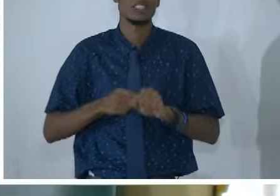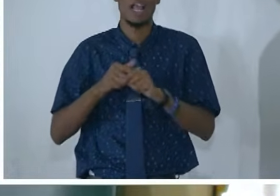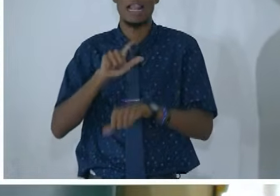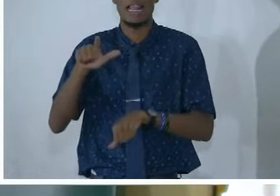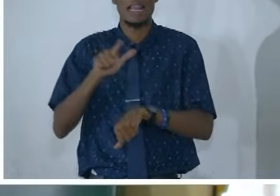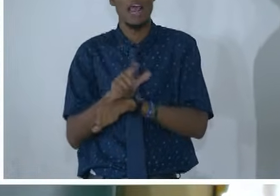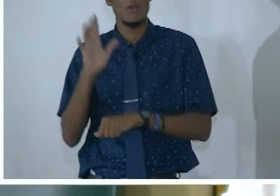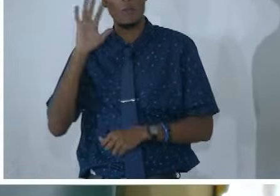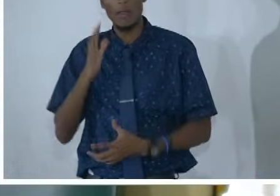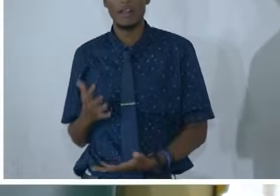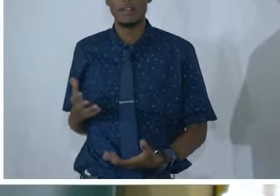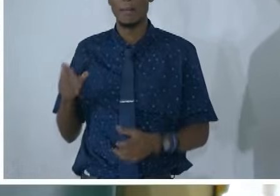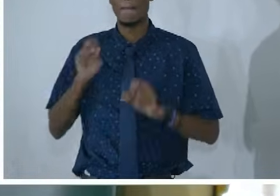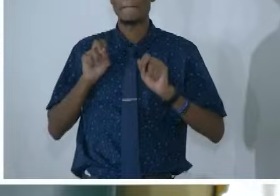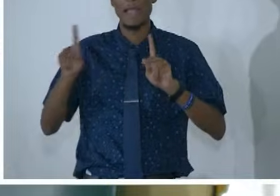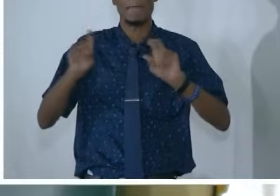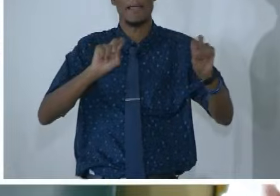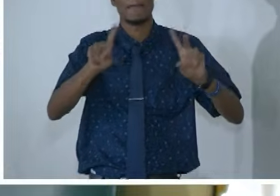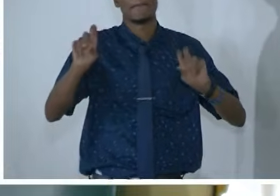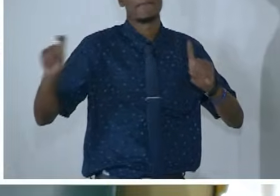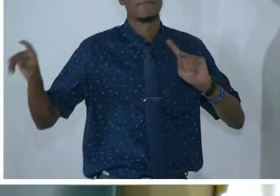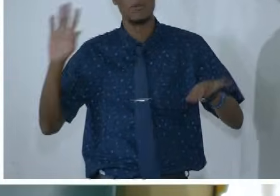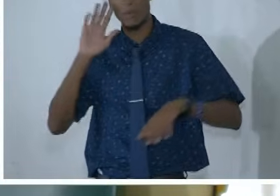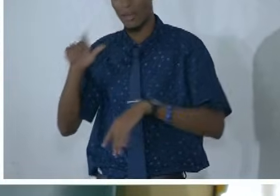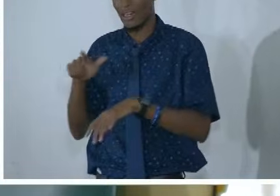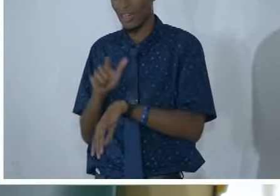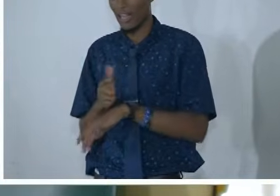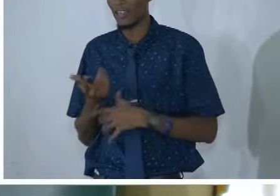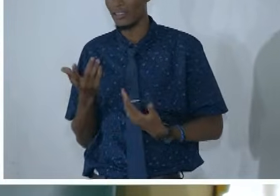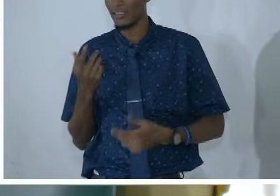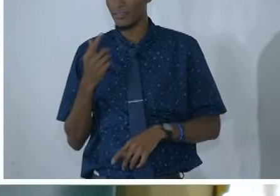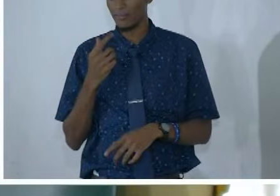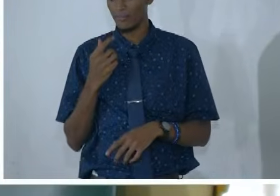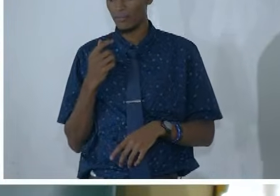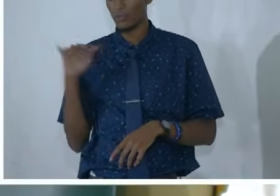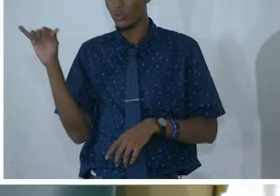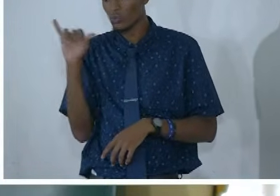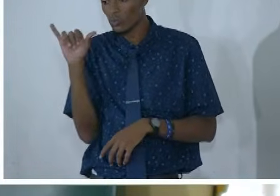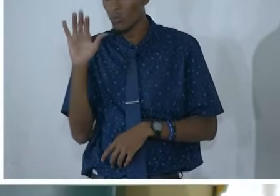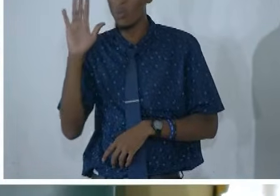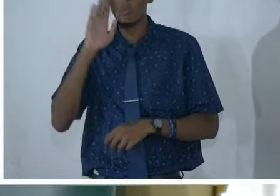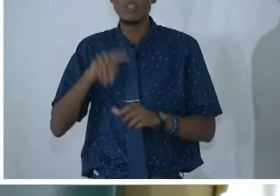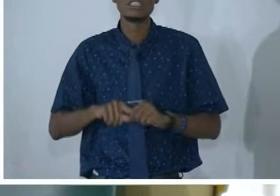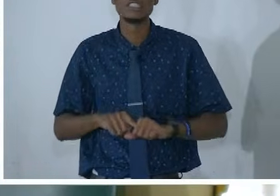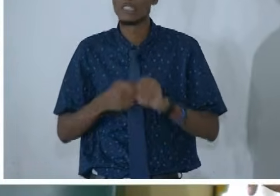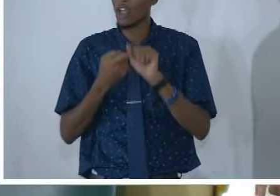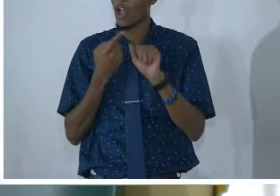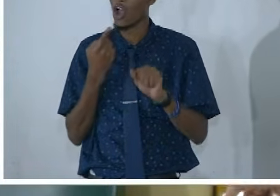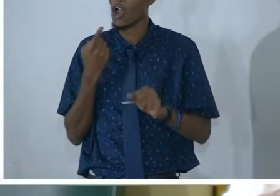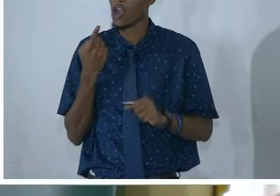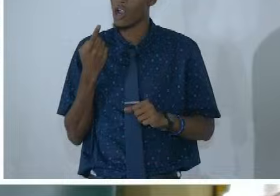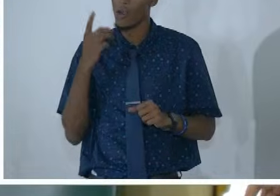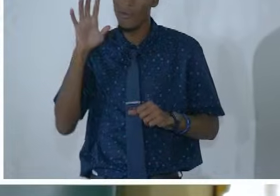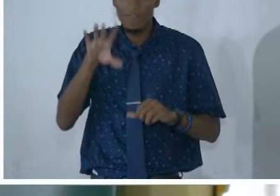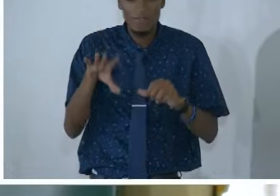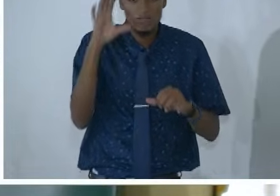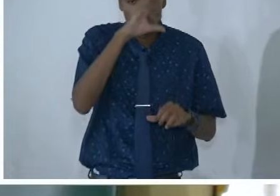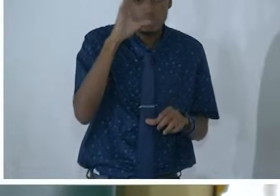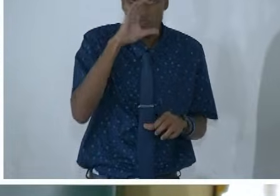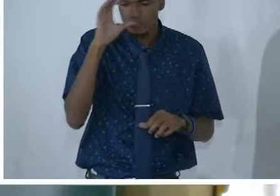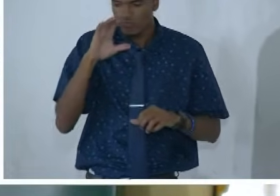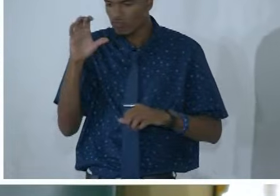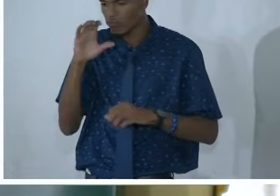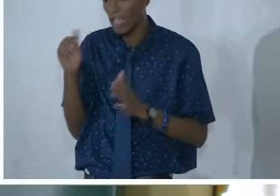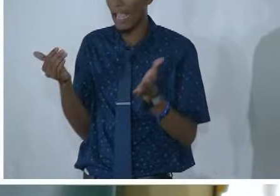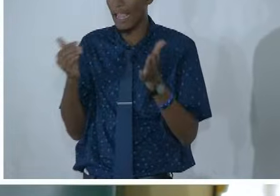they had finished land reclamation. As if they were doing any land reclamation, and that they were going to start exploring again, because it's very